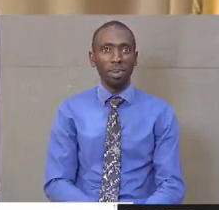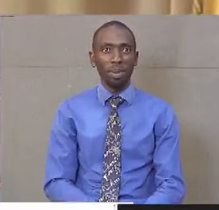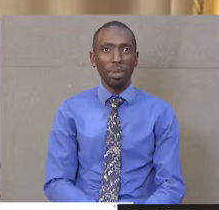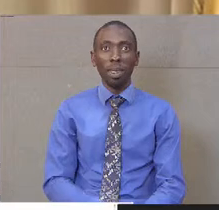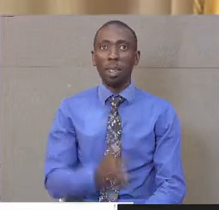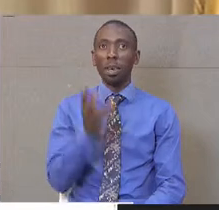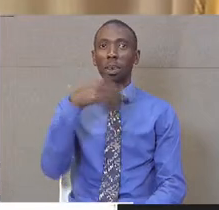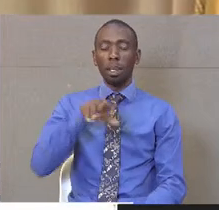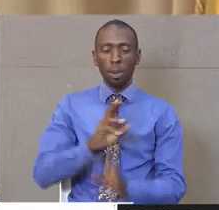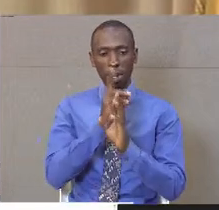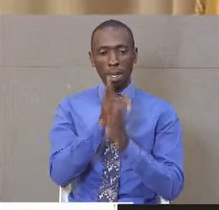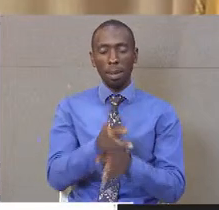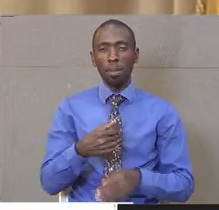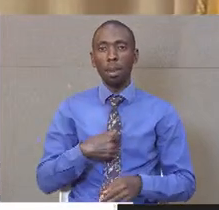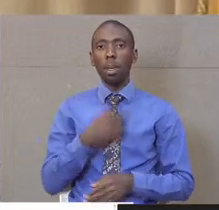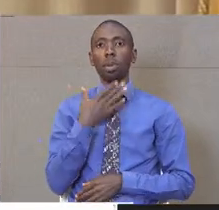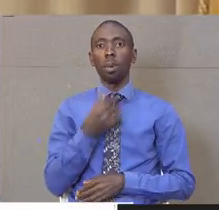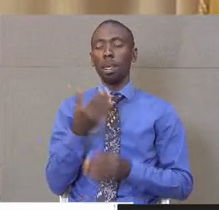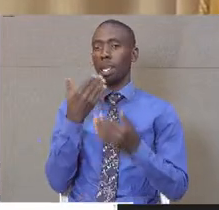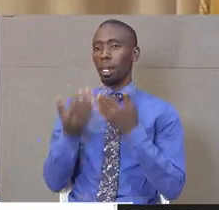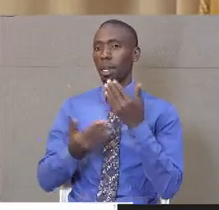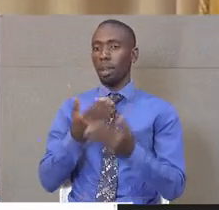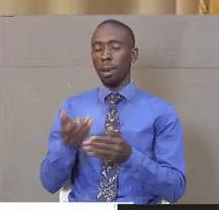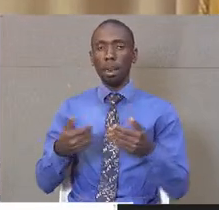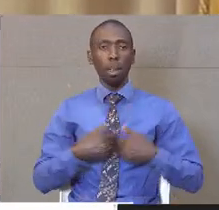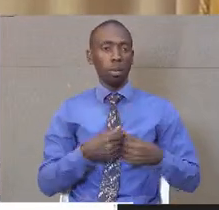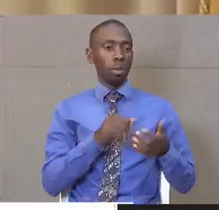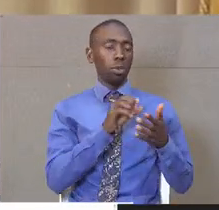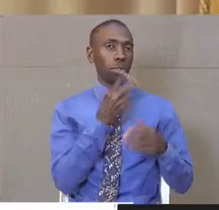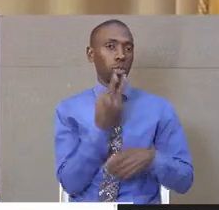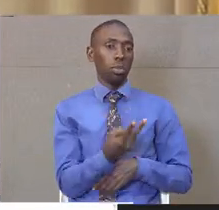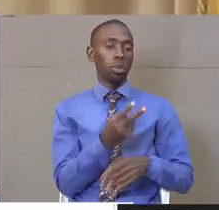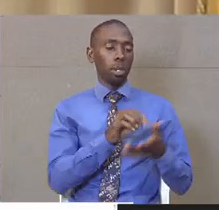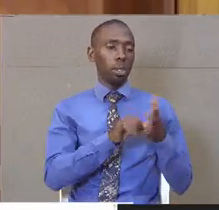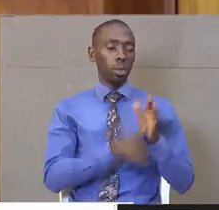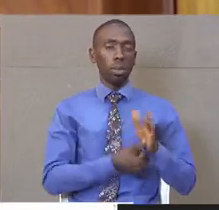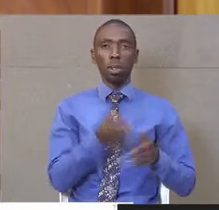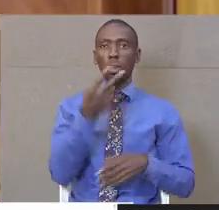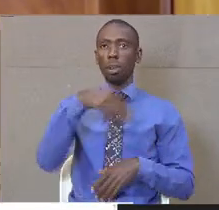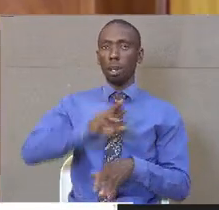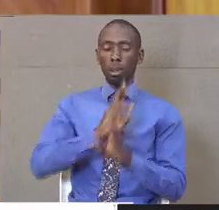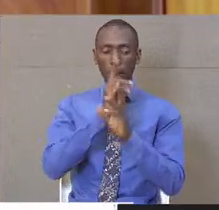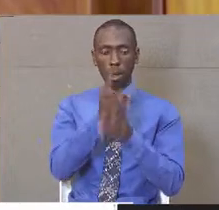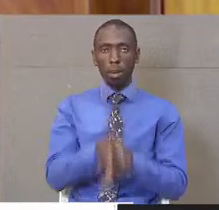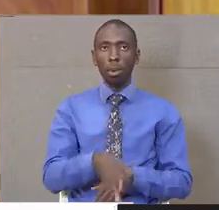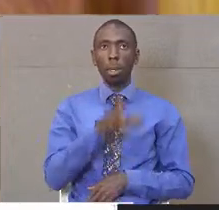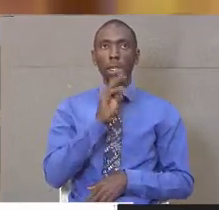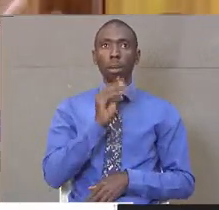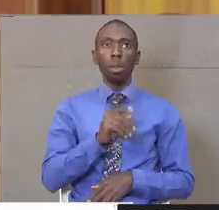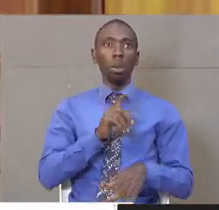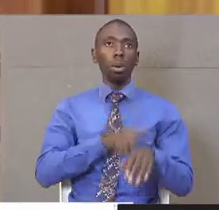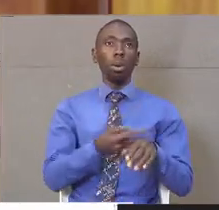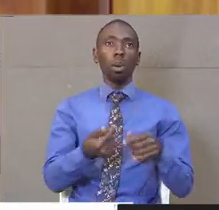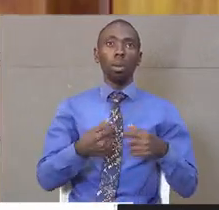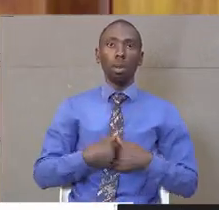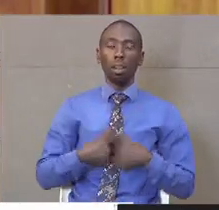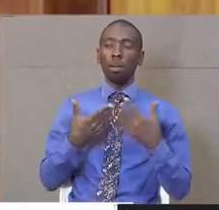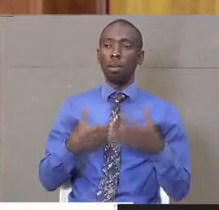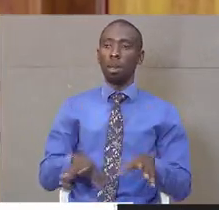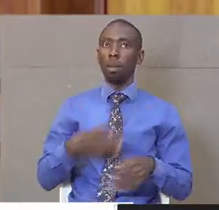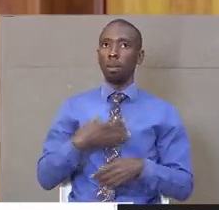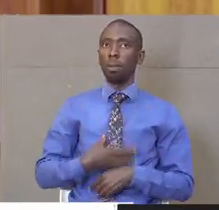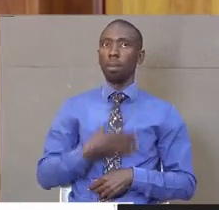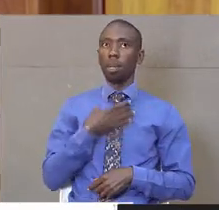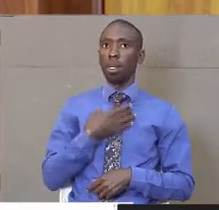Right Honorable, I want to thank you. I have two concerns, Right Honorable Speaker. When we had a tour in most of these referral hospitals,